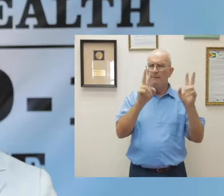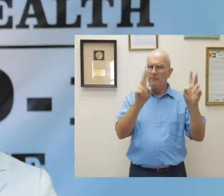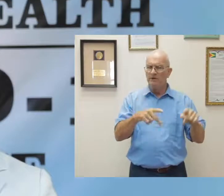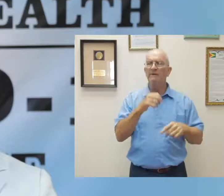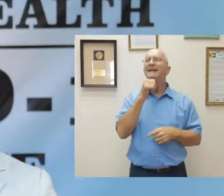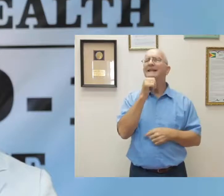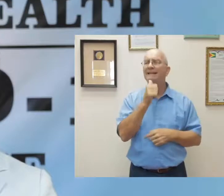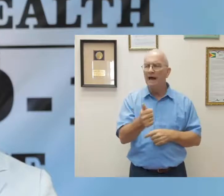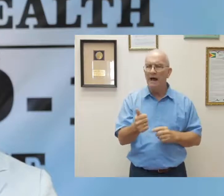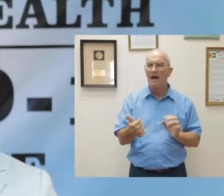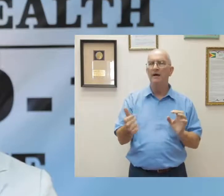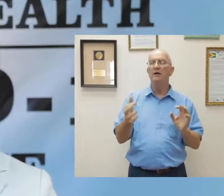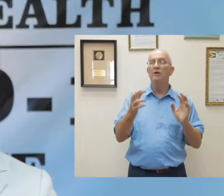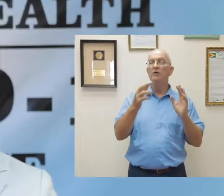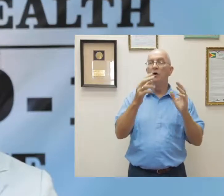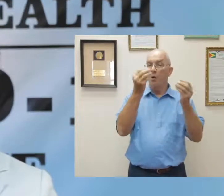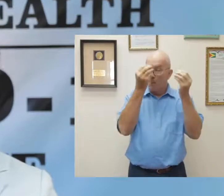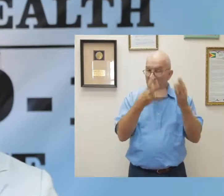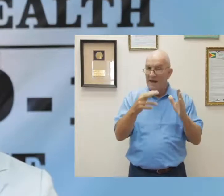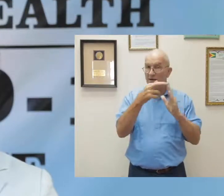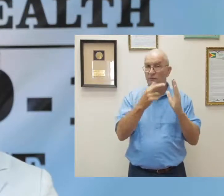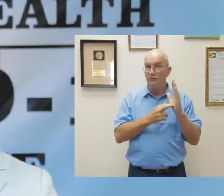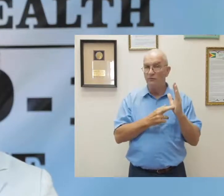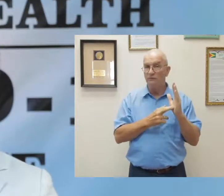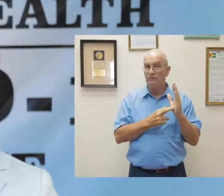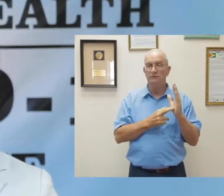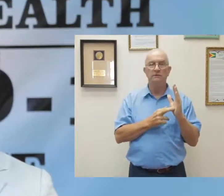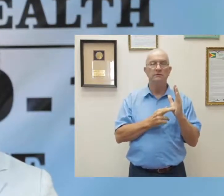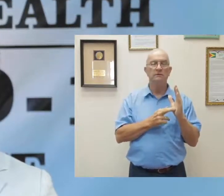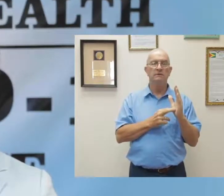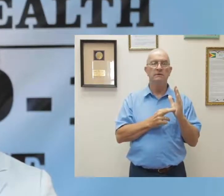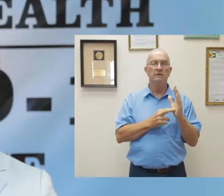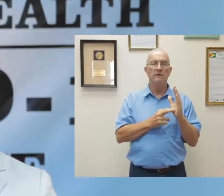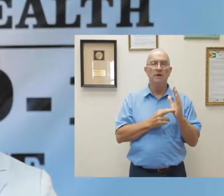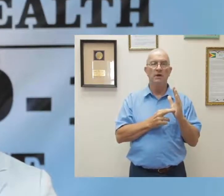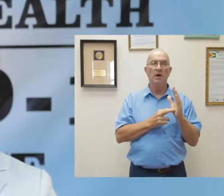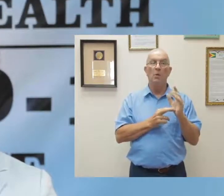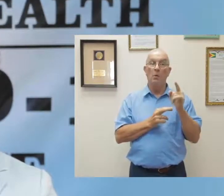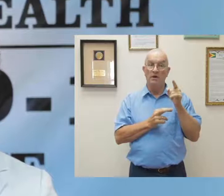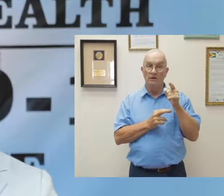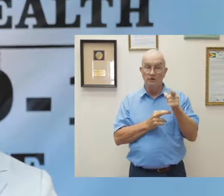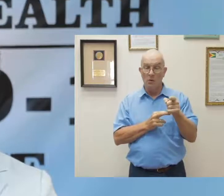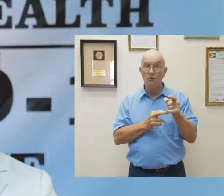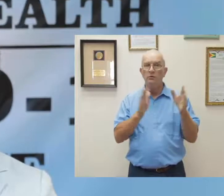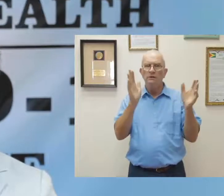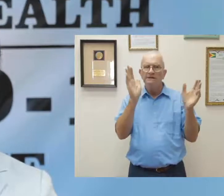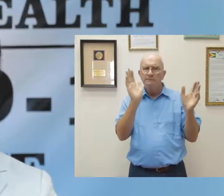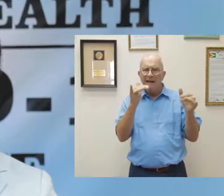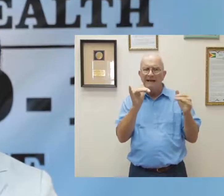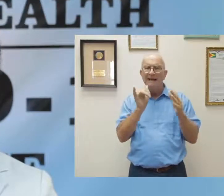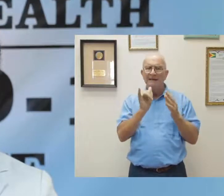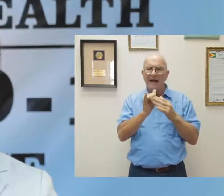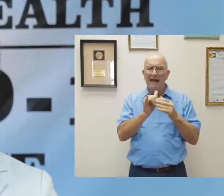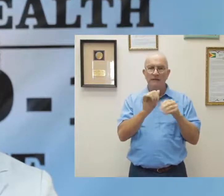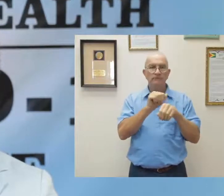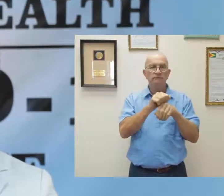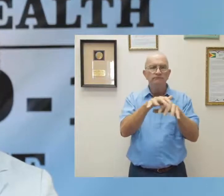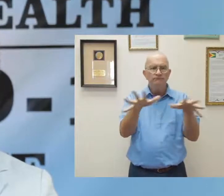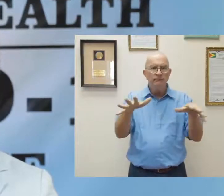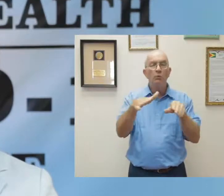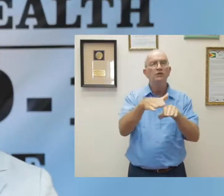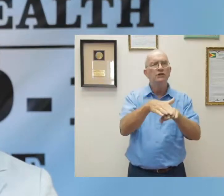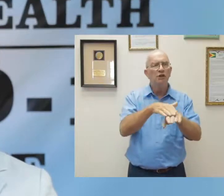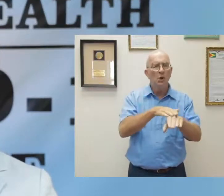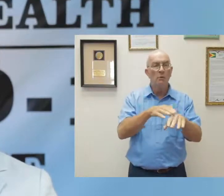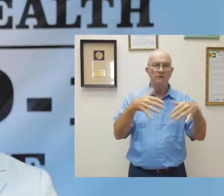not participated fully. Where it was expected that the transmission would have slowed, we